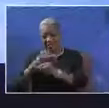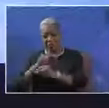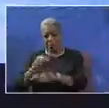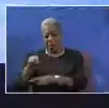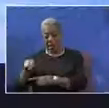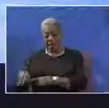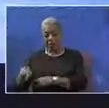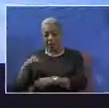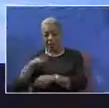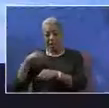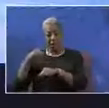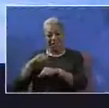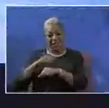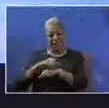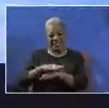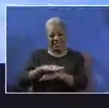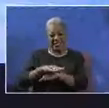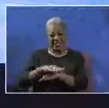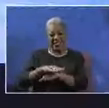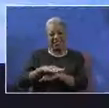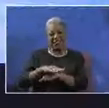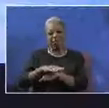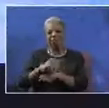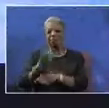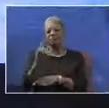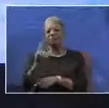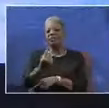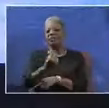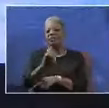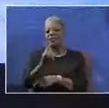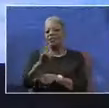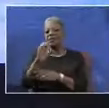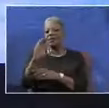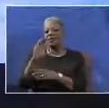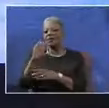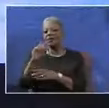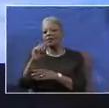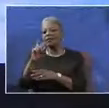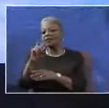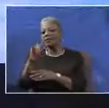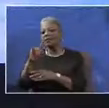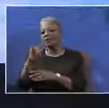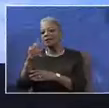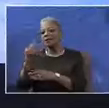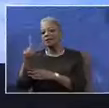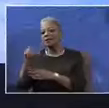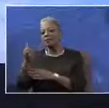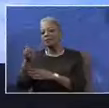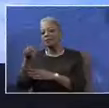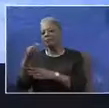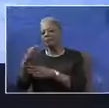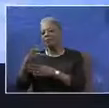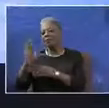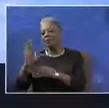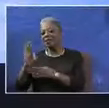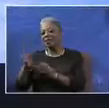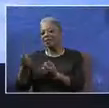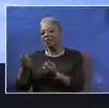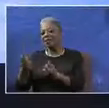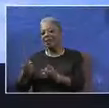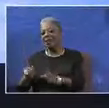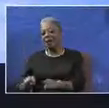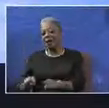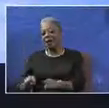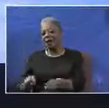I'm going to send something. I'm going to let COVID-19, an epidemic, come. And David